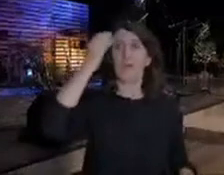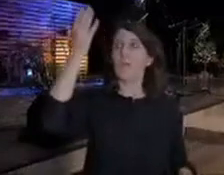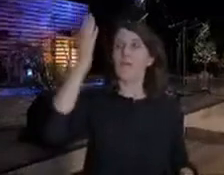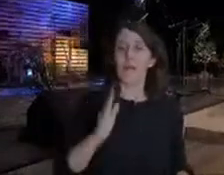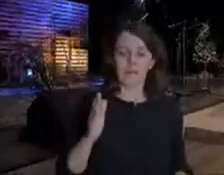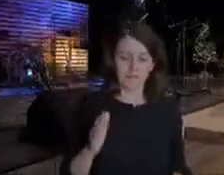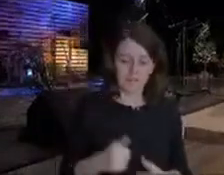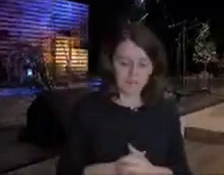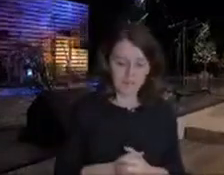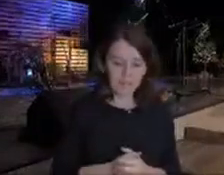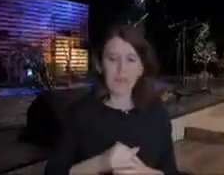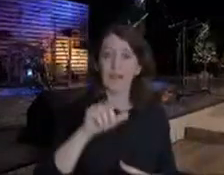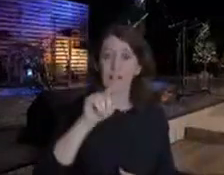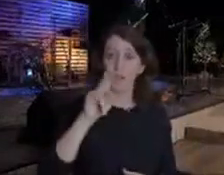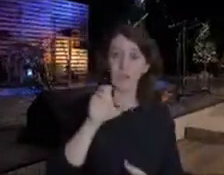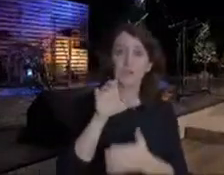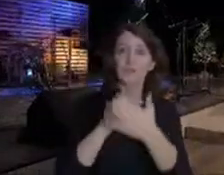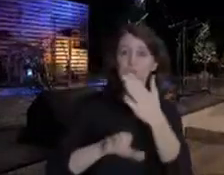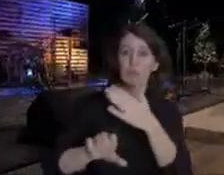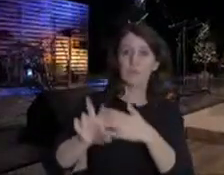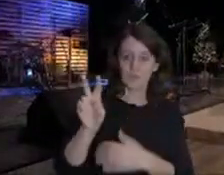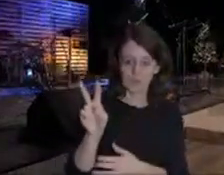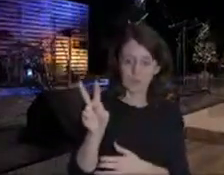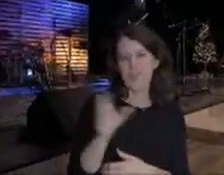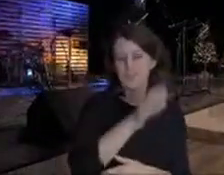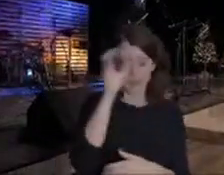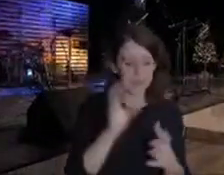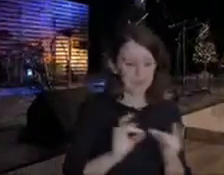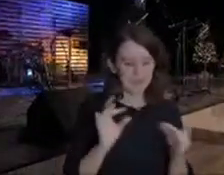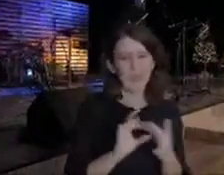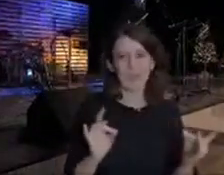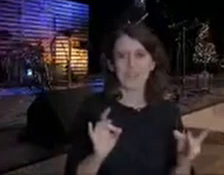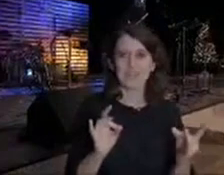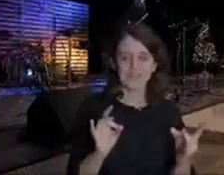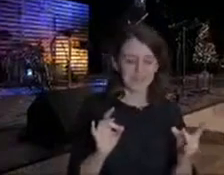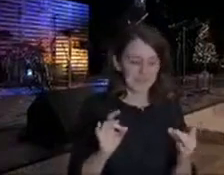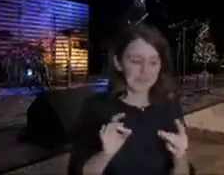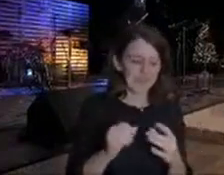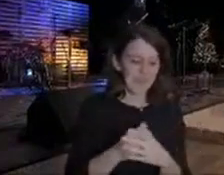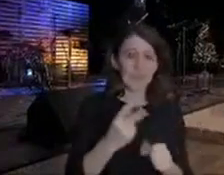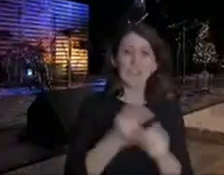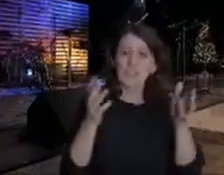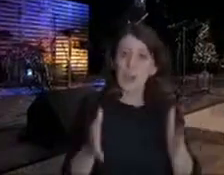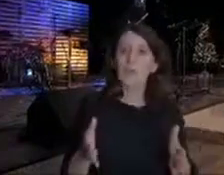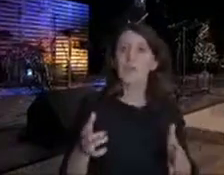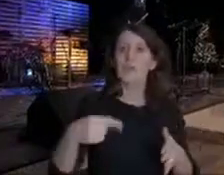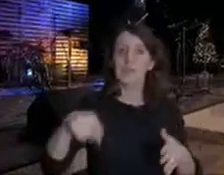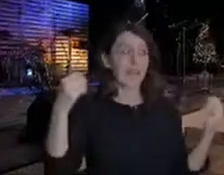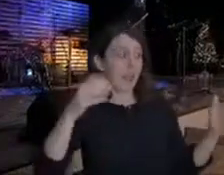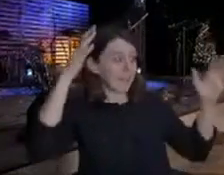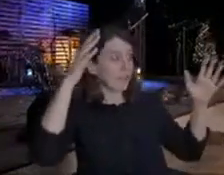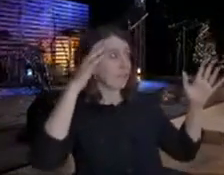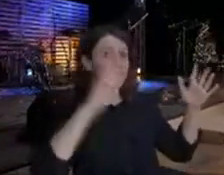before Jesus plays hooky early on in what we actually like to call the Christmas story, right? In Luke chapter 2, shepherds are in the fields, the angels